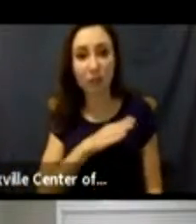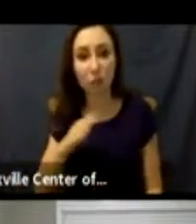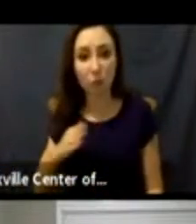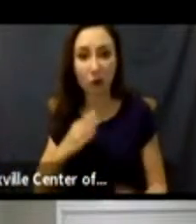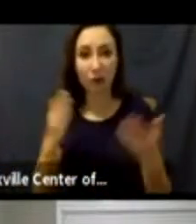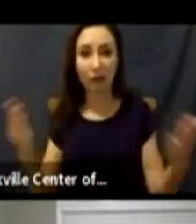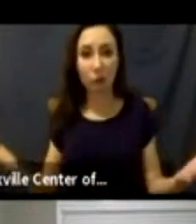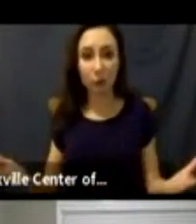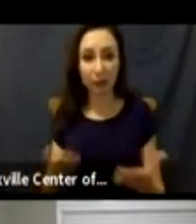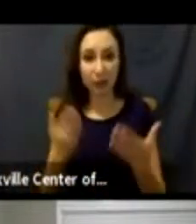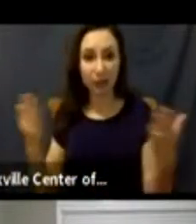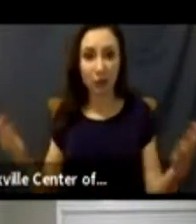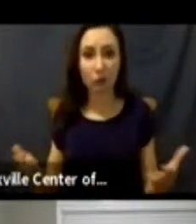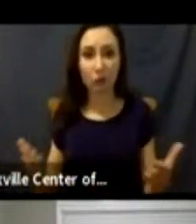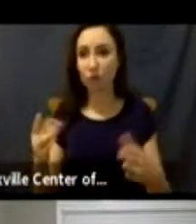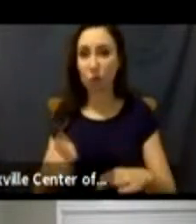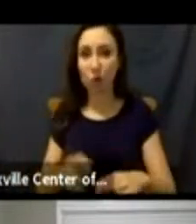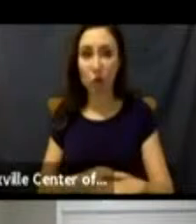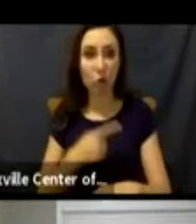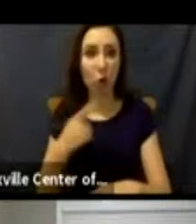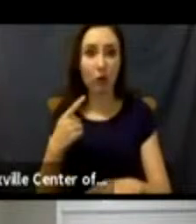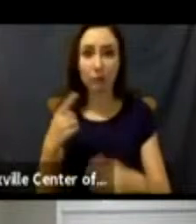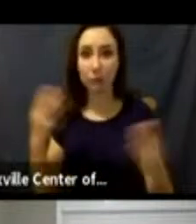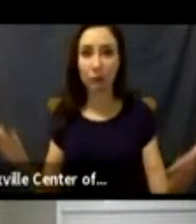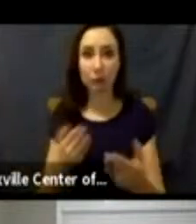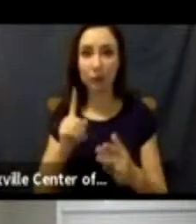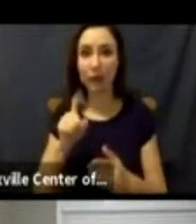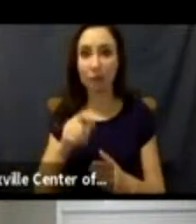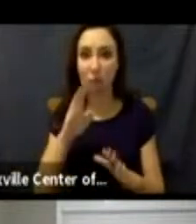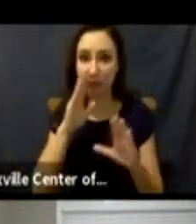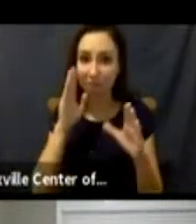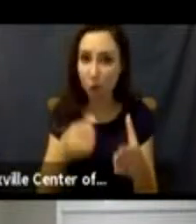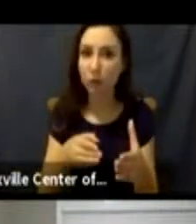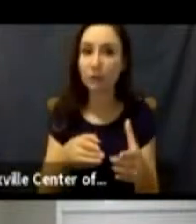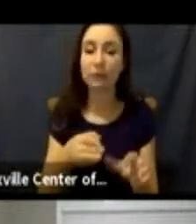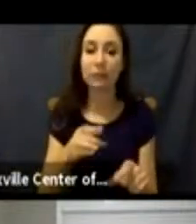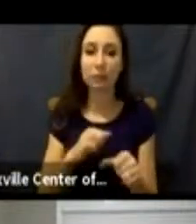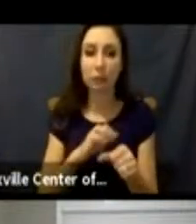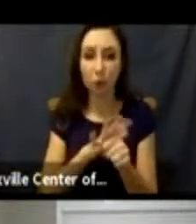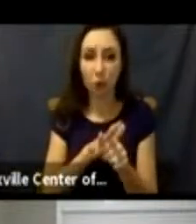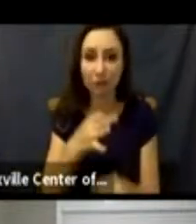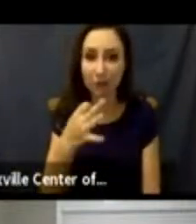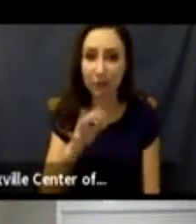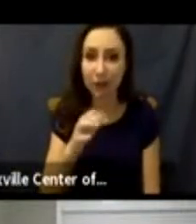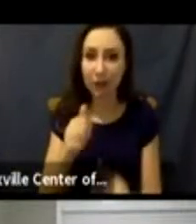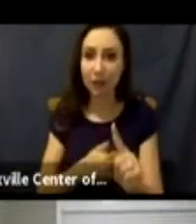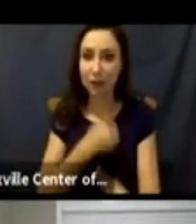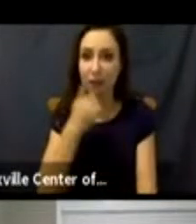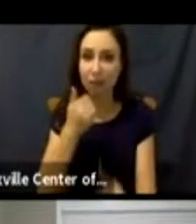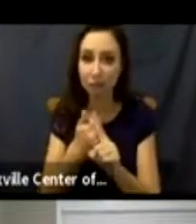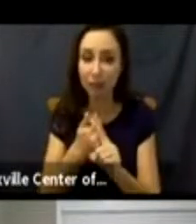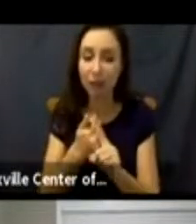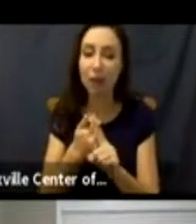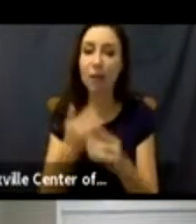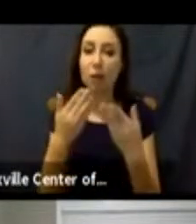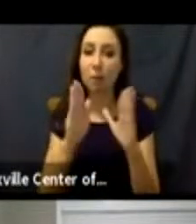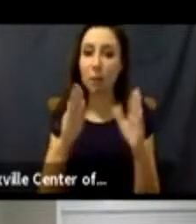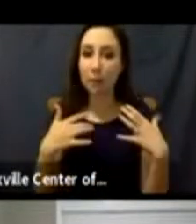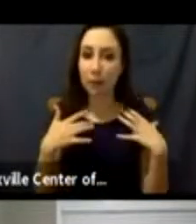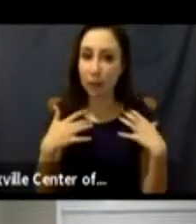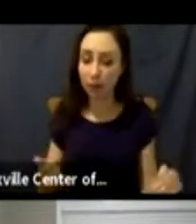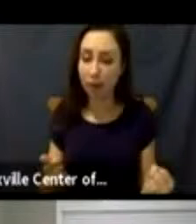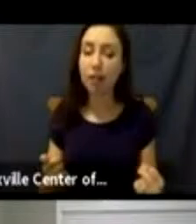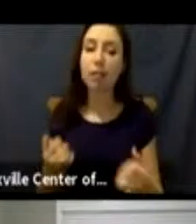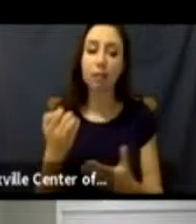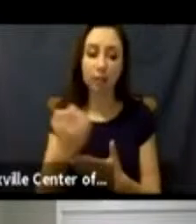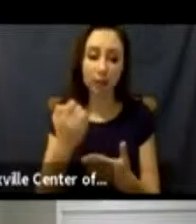here, for as long as we exist, laser focused on COVID-19's impact on public health, and then on the economy, and